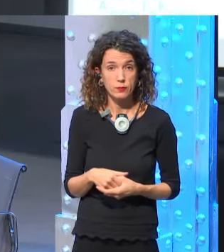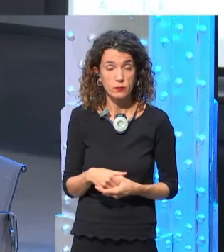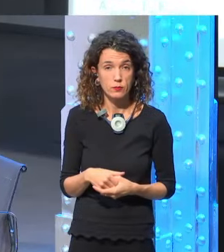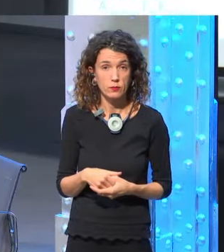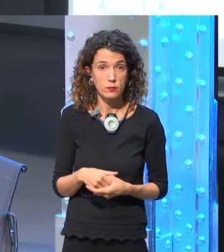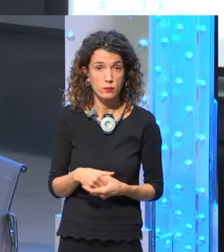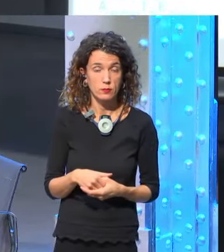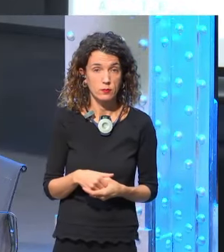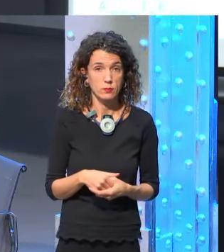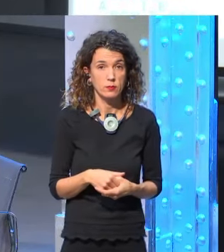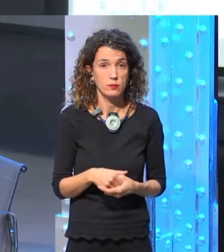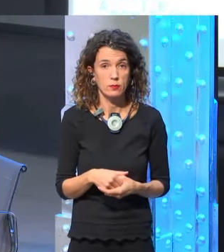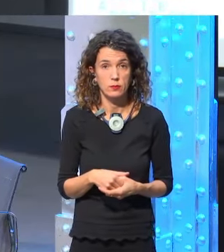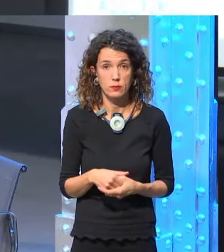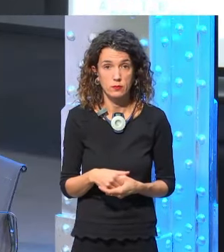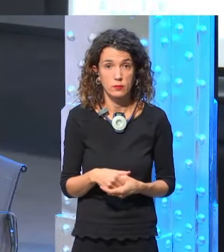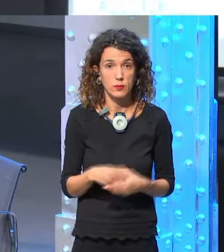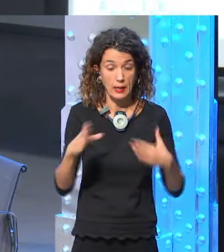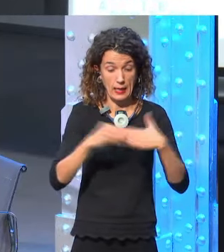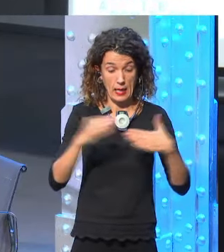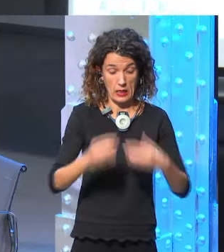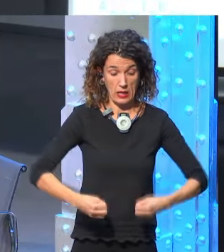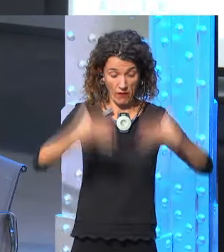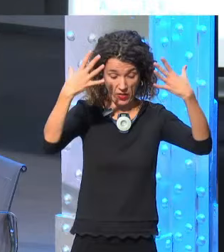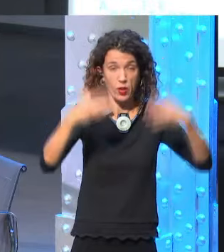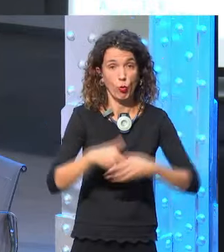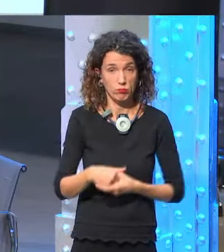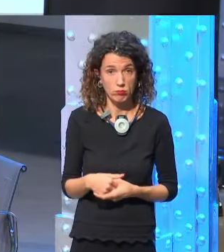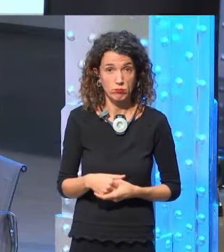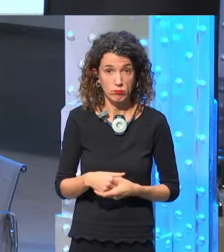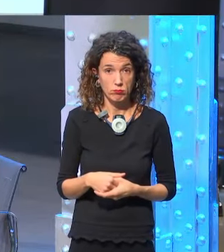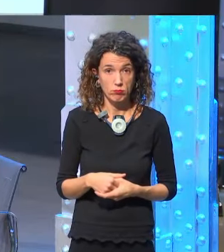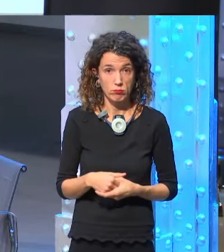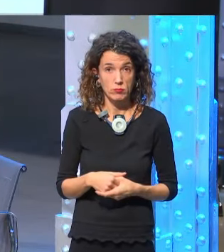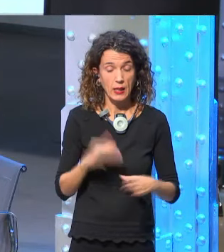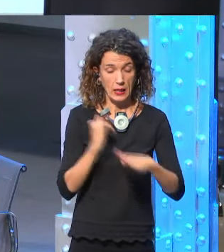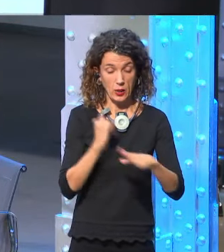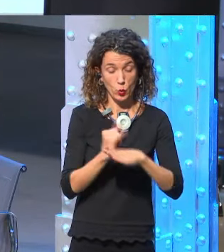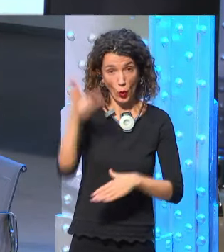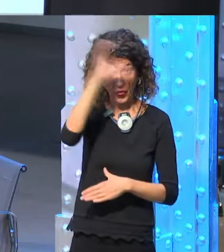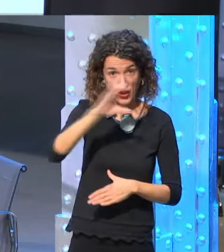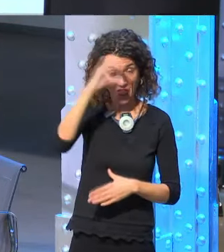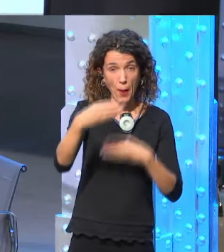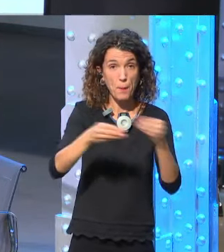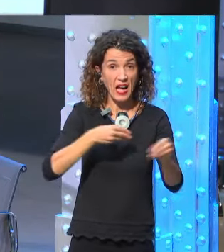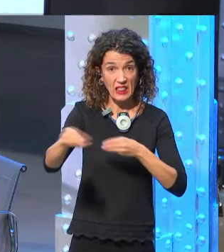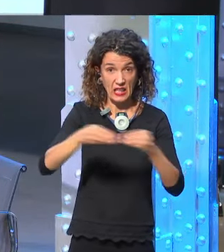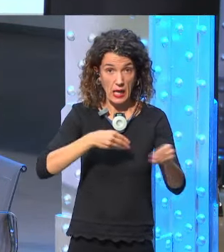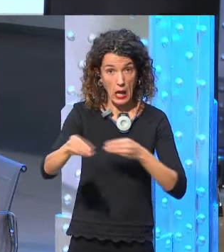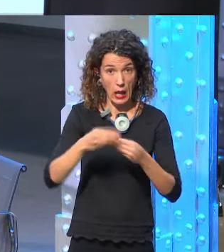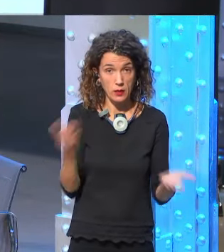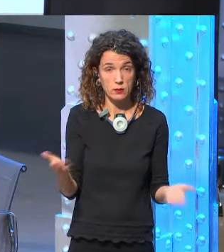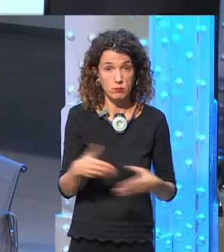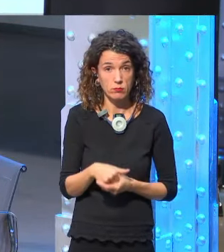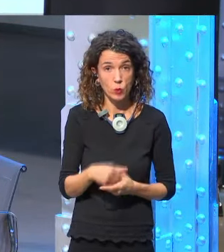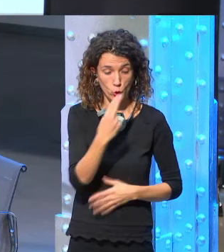And the client for this building is the Swiss Material Science Institute, EMPA, and they want to use this as a